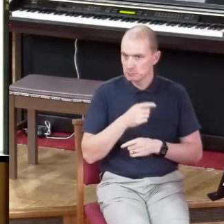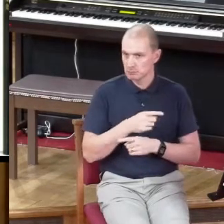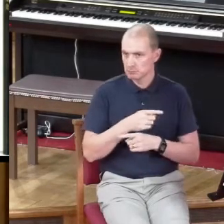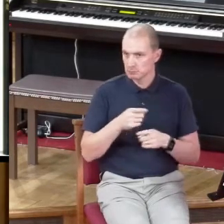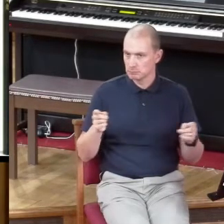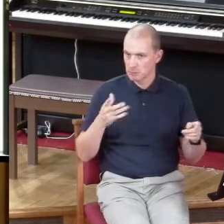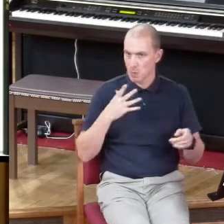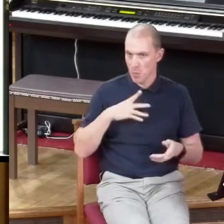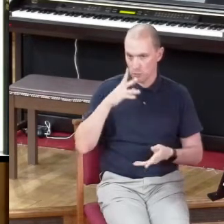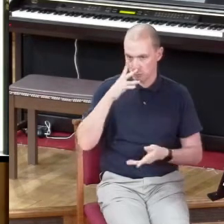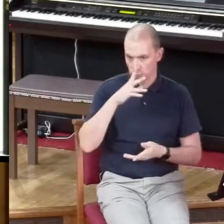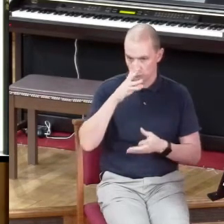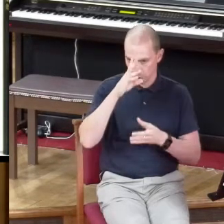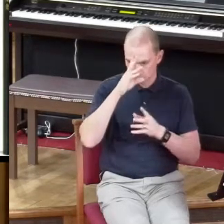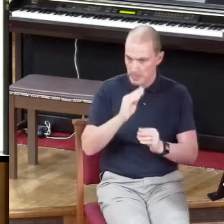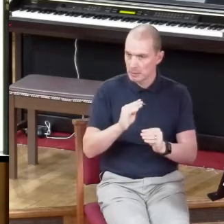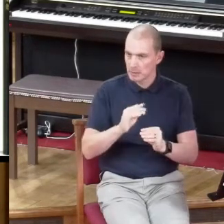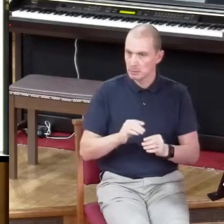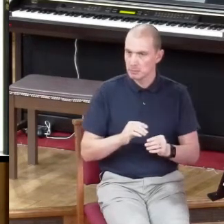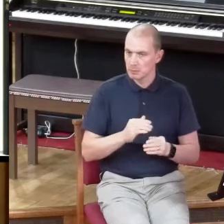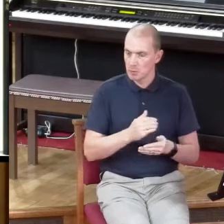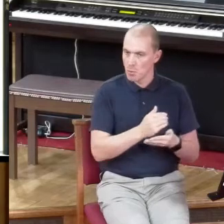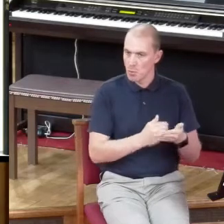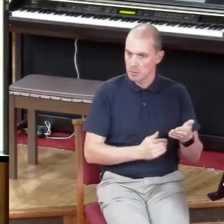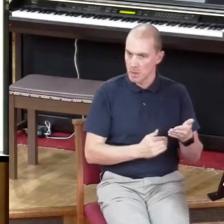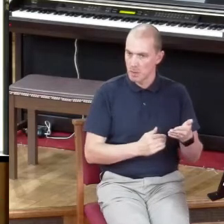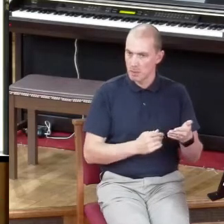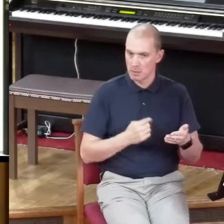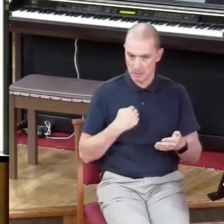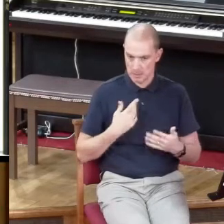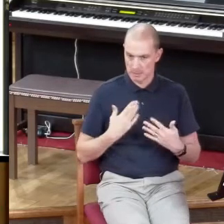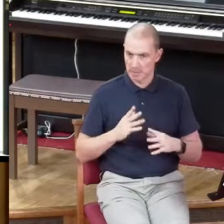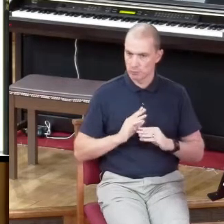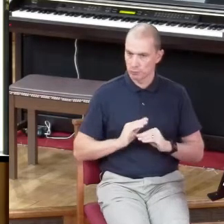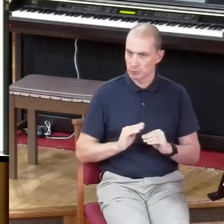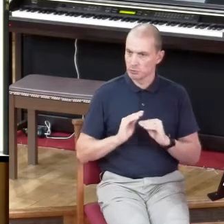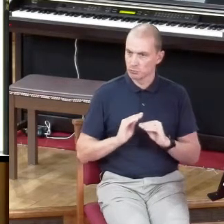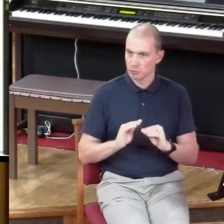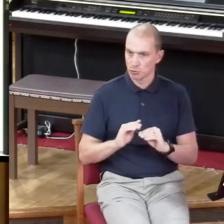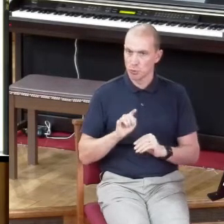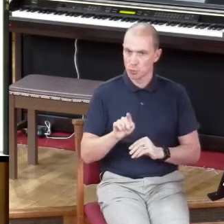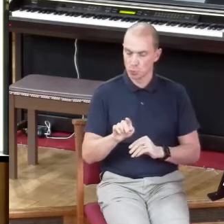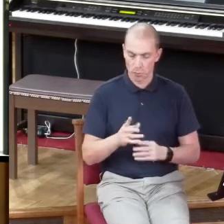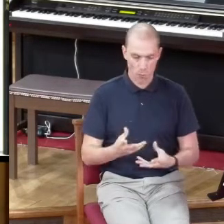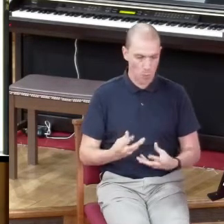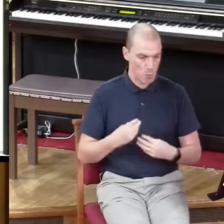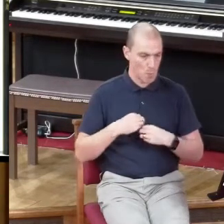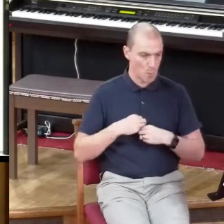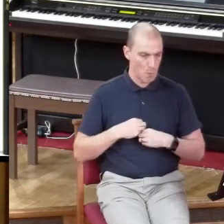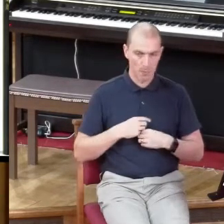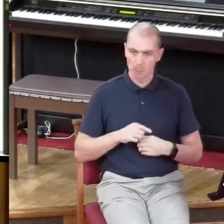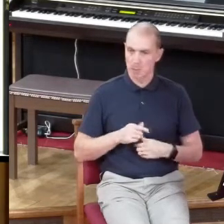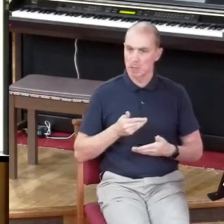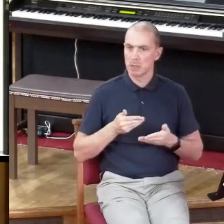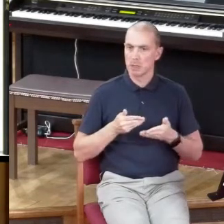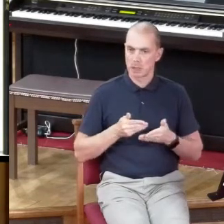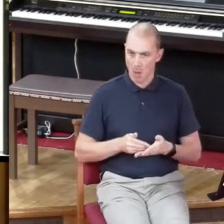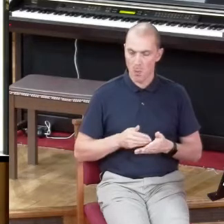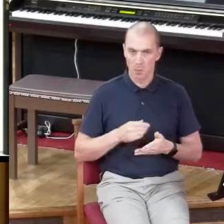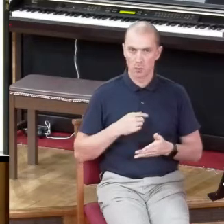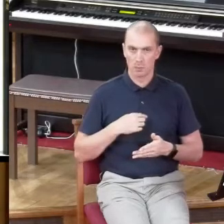the gospel because we forget so easily. The gospel I preached to you, which you received and on which you have taken your